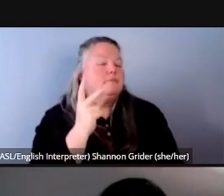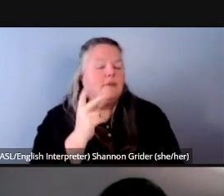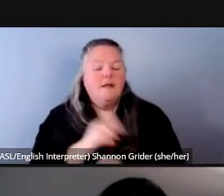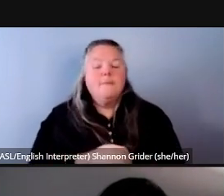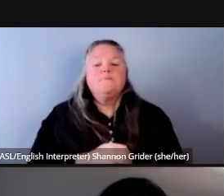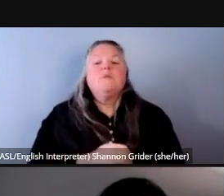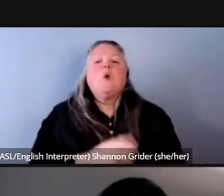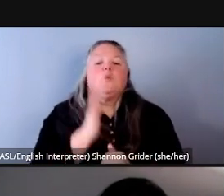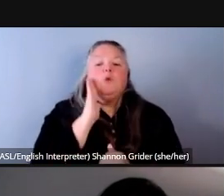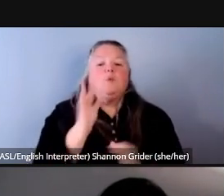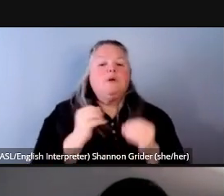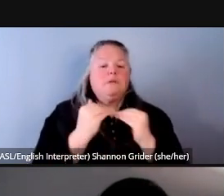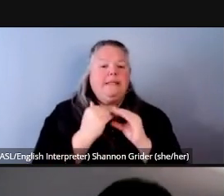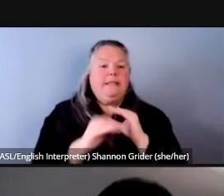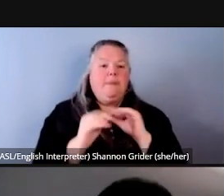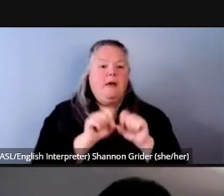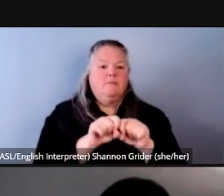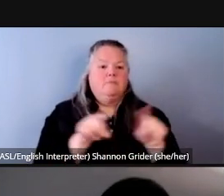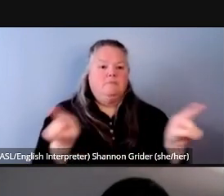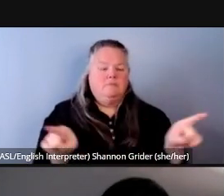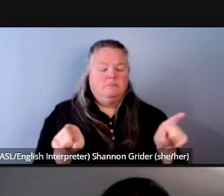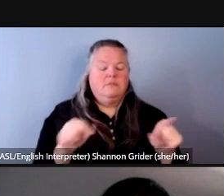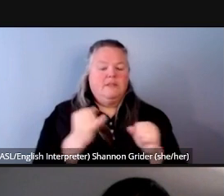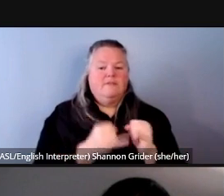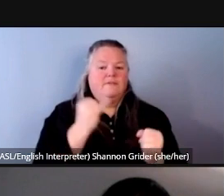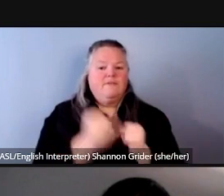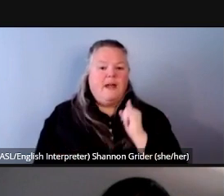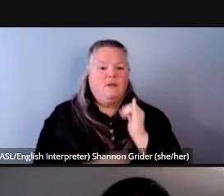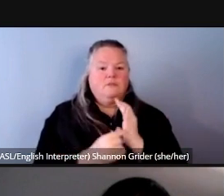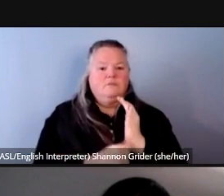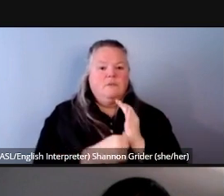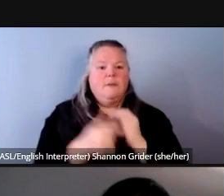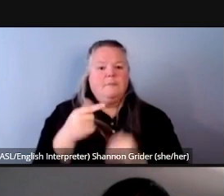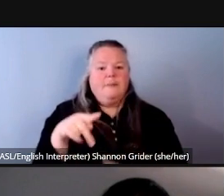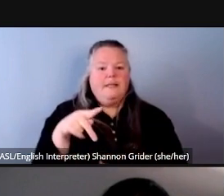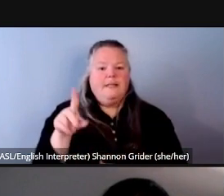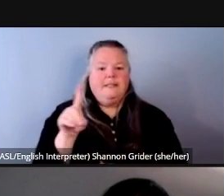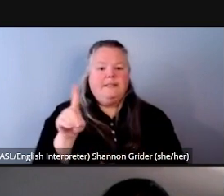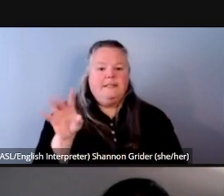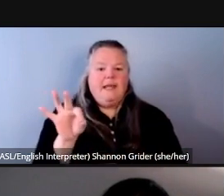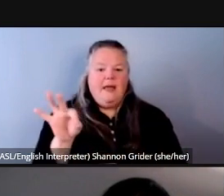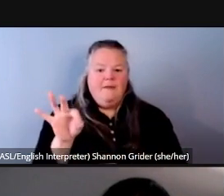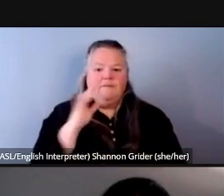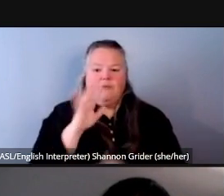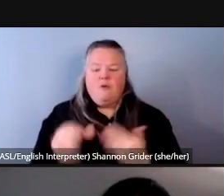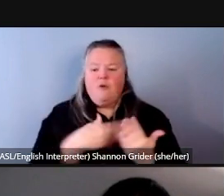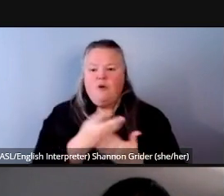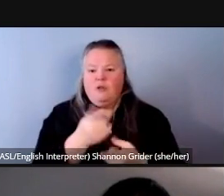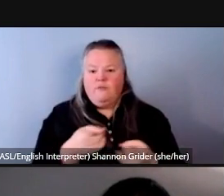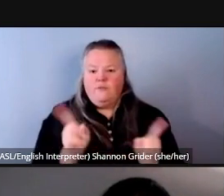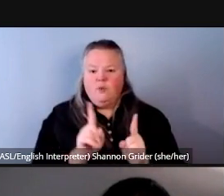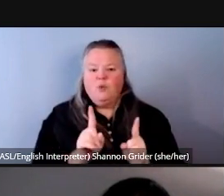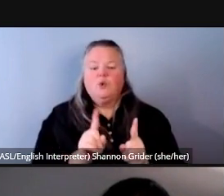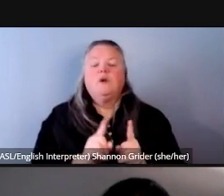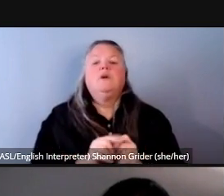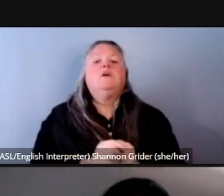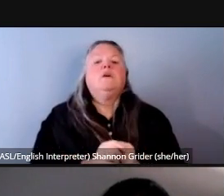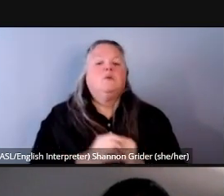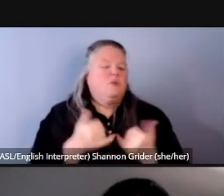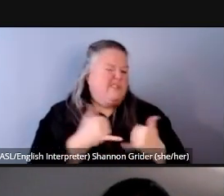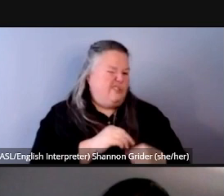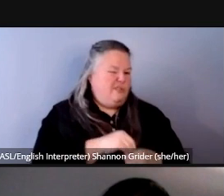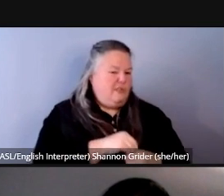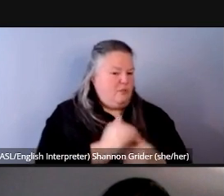email around the final PDF document to all of the members. As John mentioned, we're still in the process